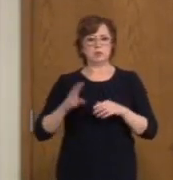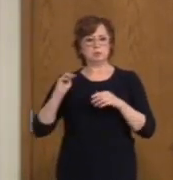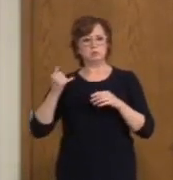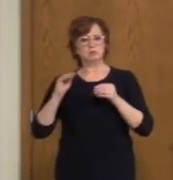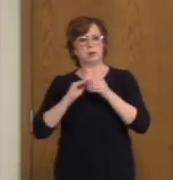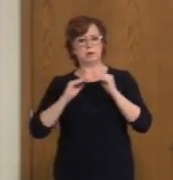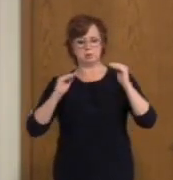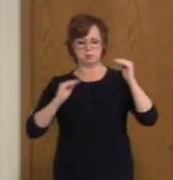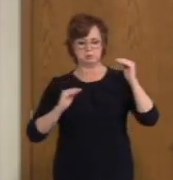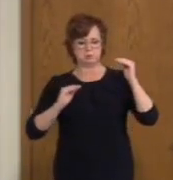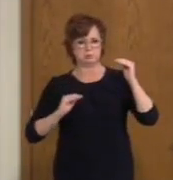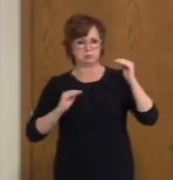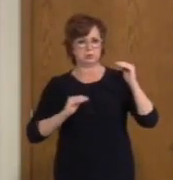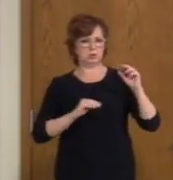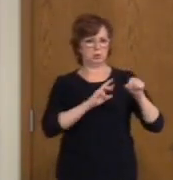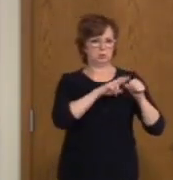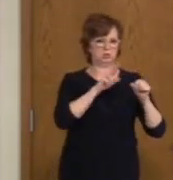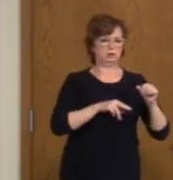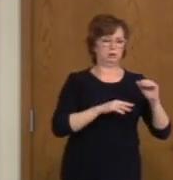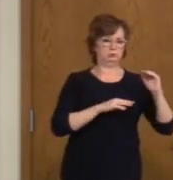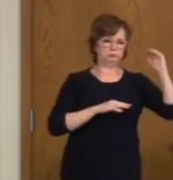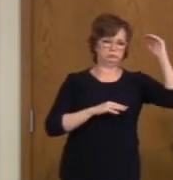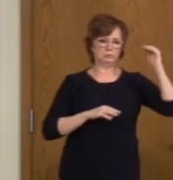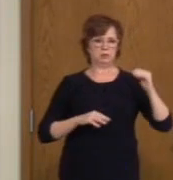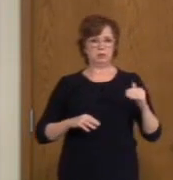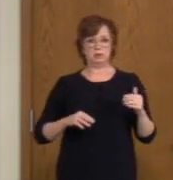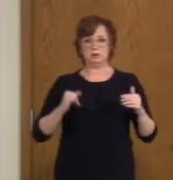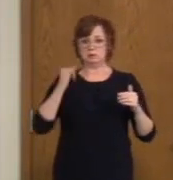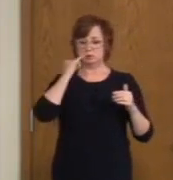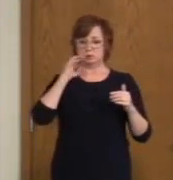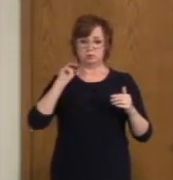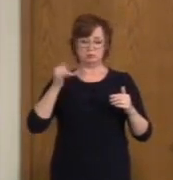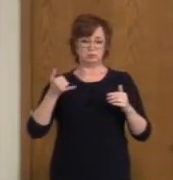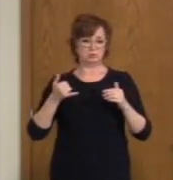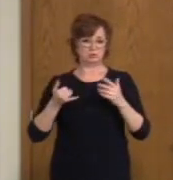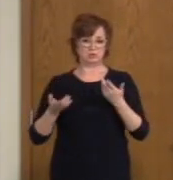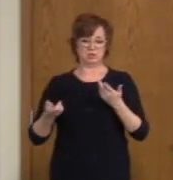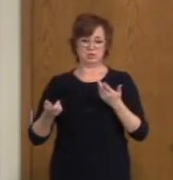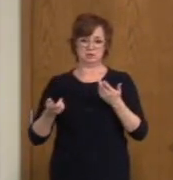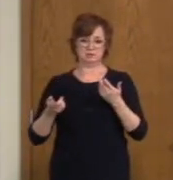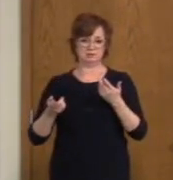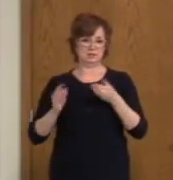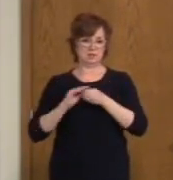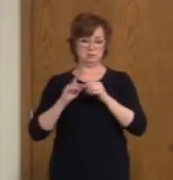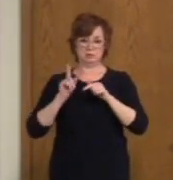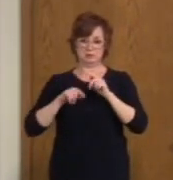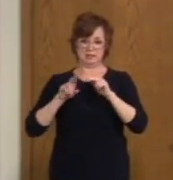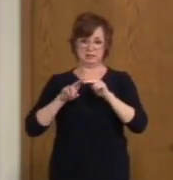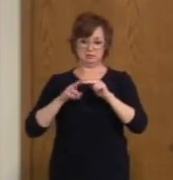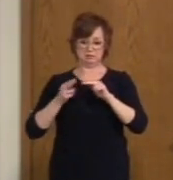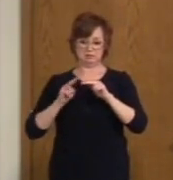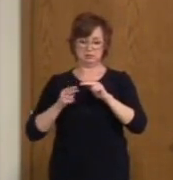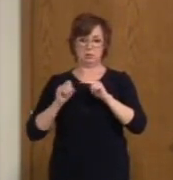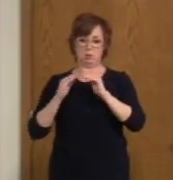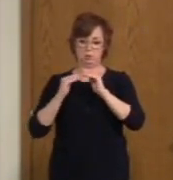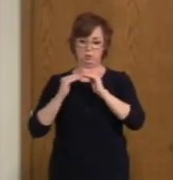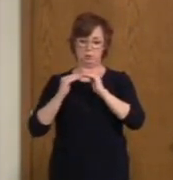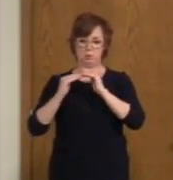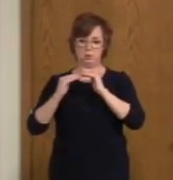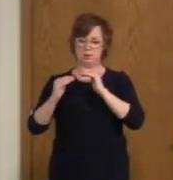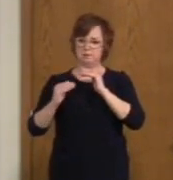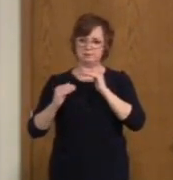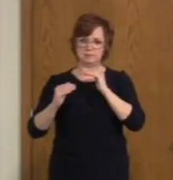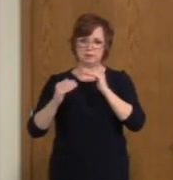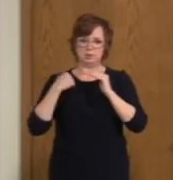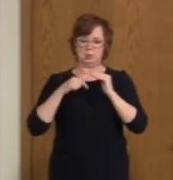at. If we're not able to level those numbers in the next number of days, we will have to have a very serious conversation about potentially going forward,